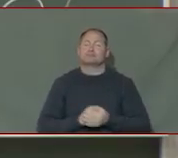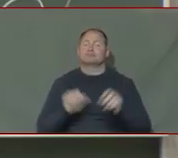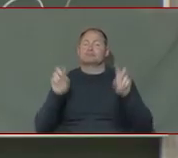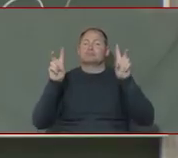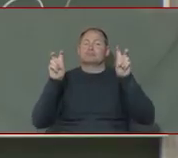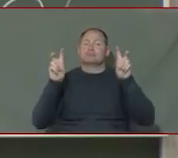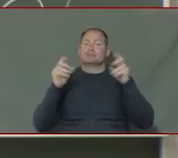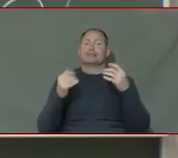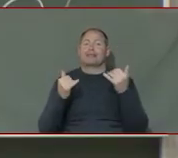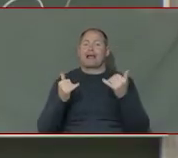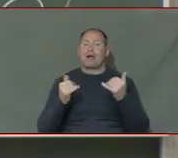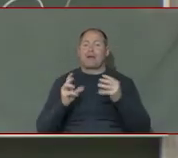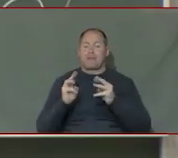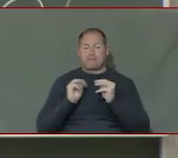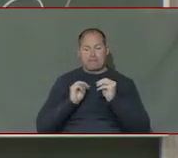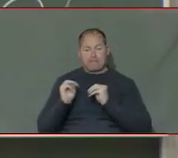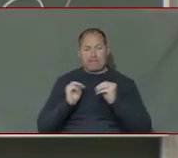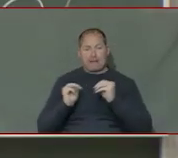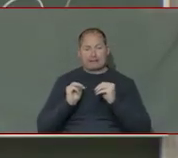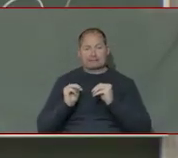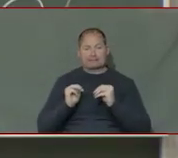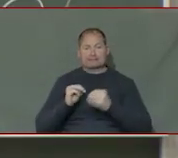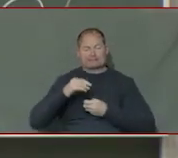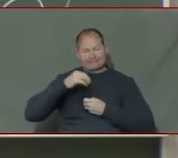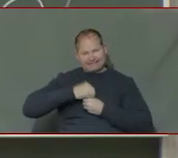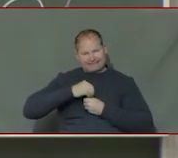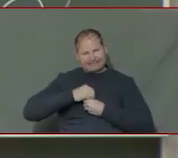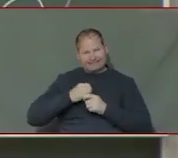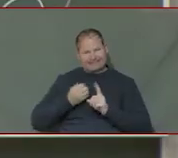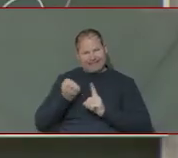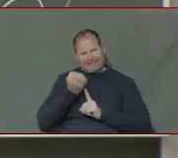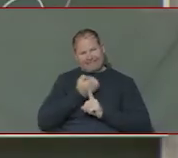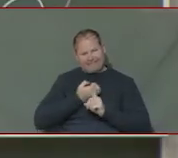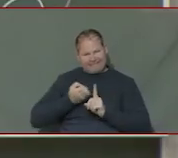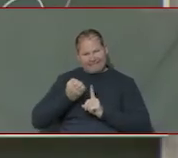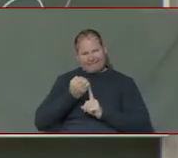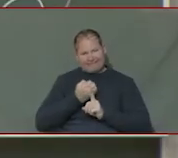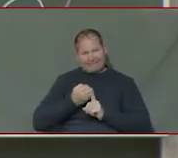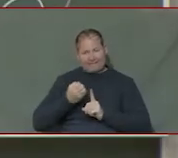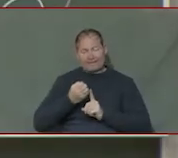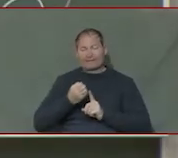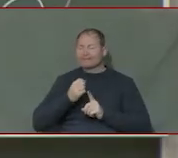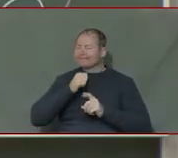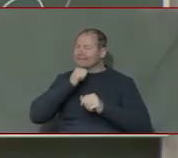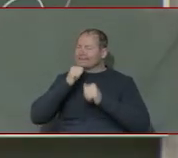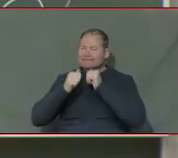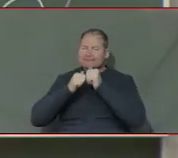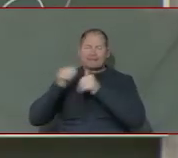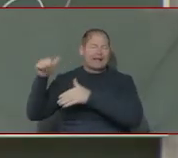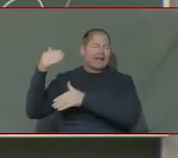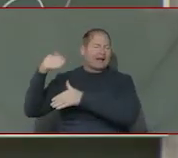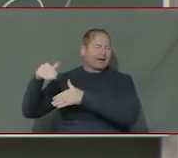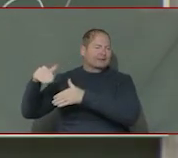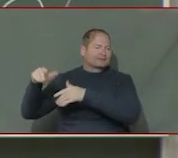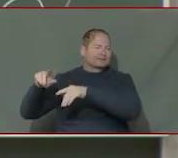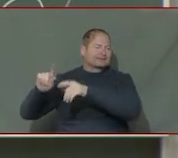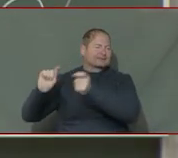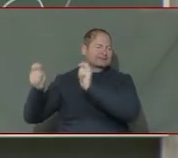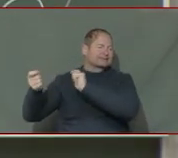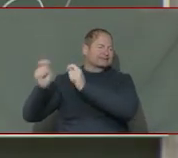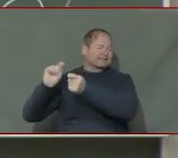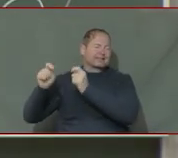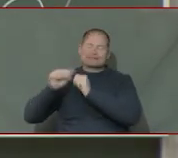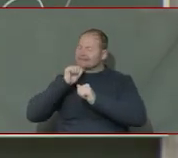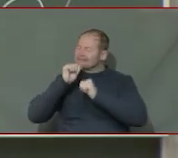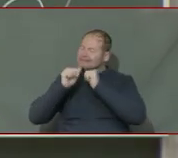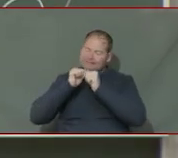the maintenance of a constant internal environment despite the changes in the external environment.